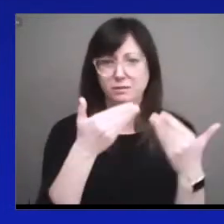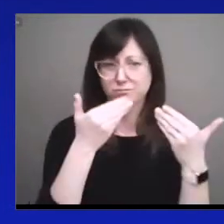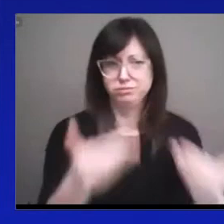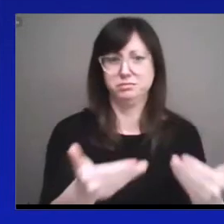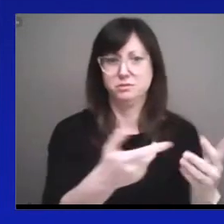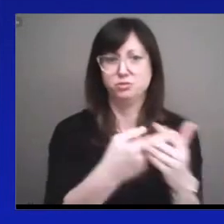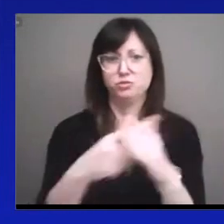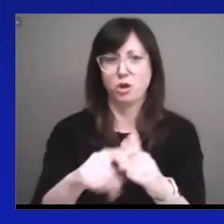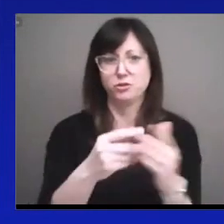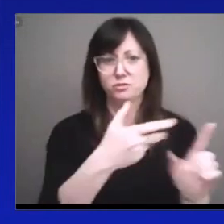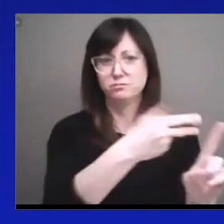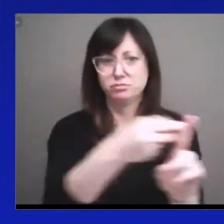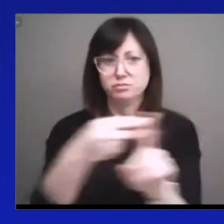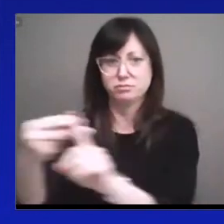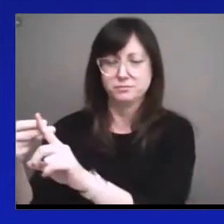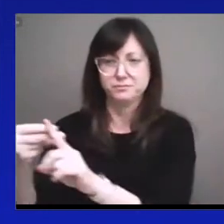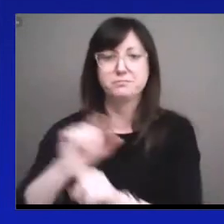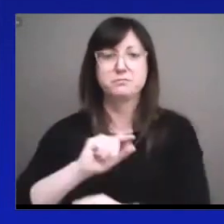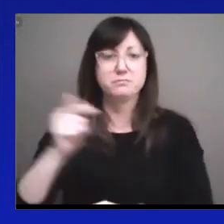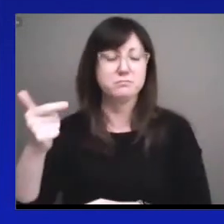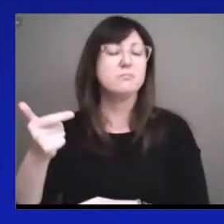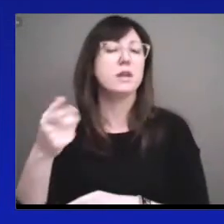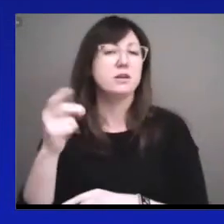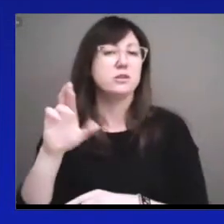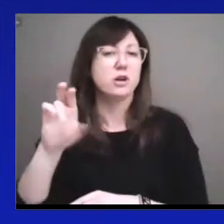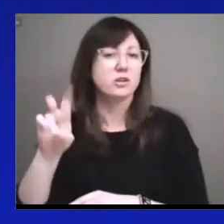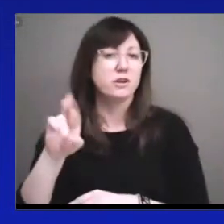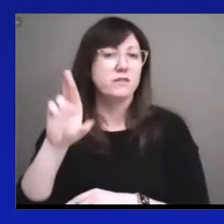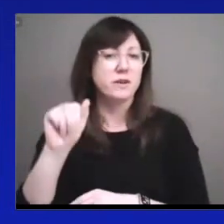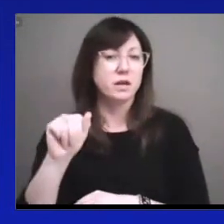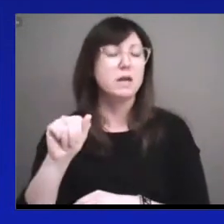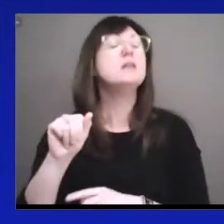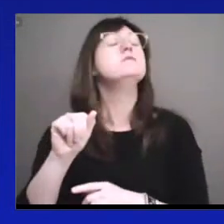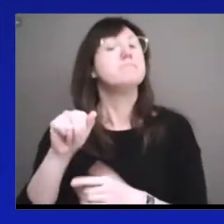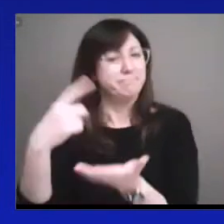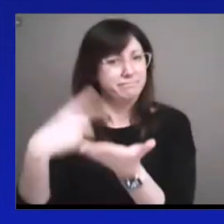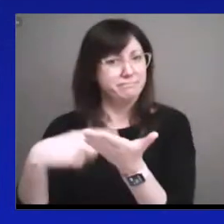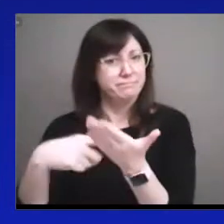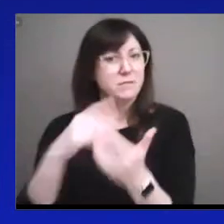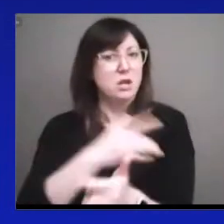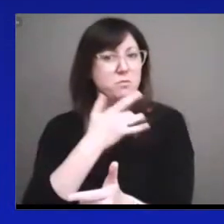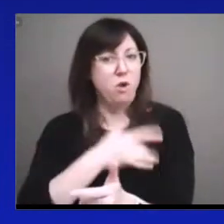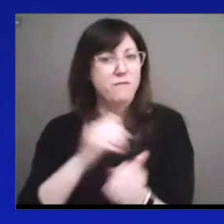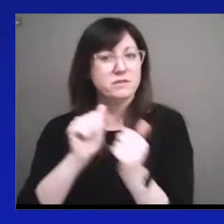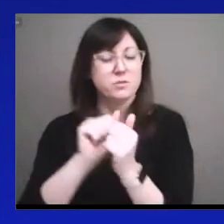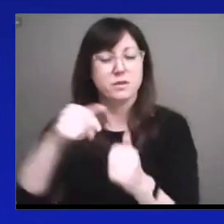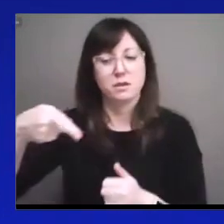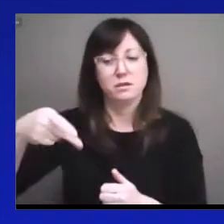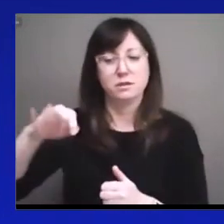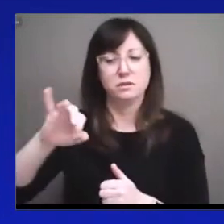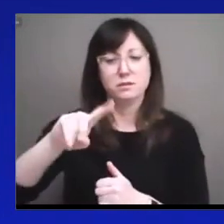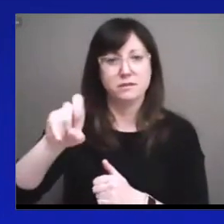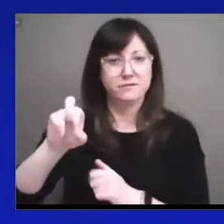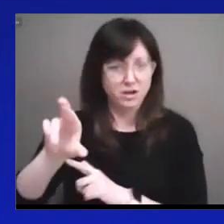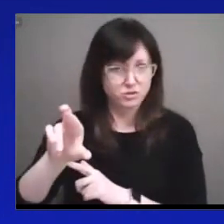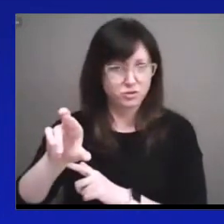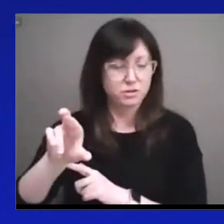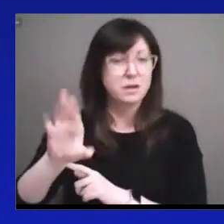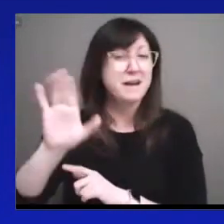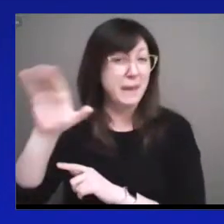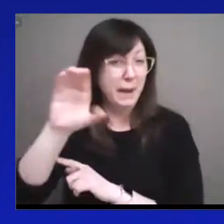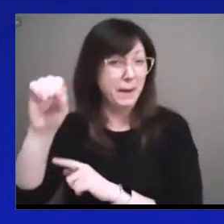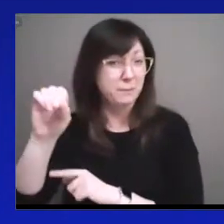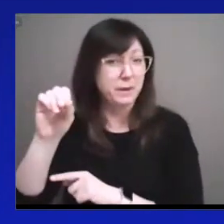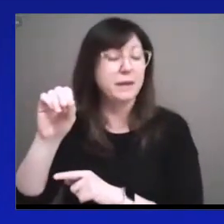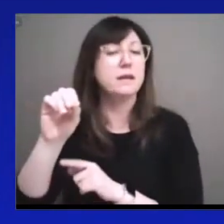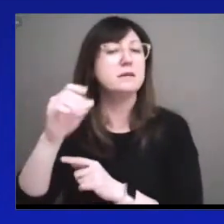it was a provincial conversation with Pfizer, is my understanding, that the company had indicated that